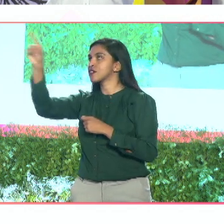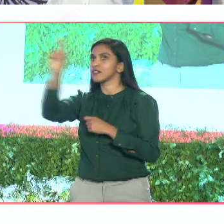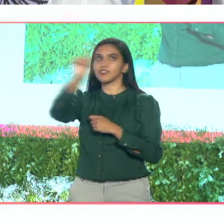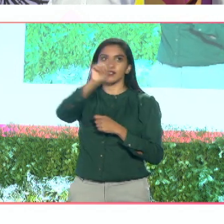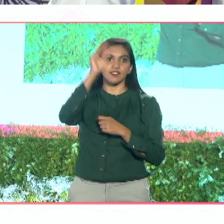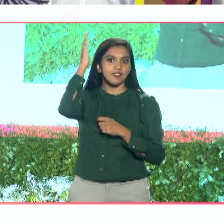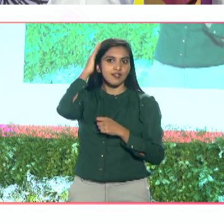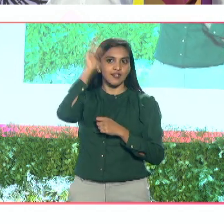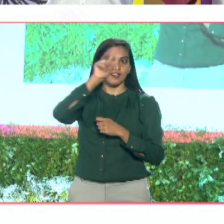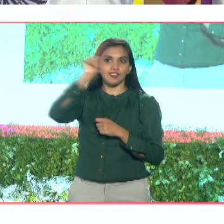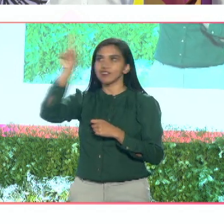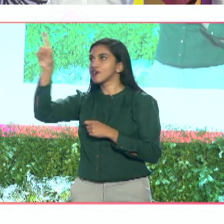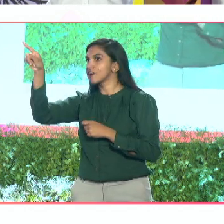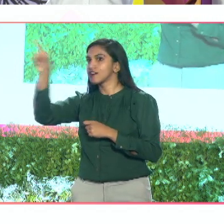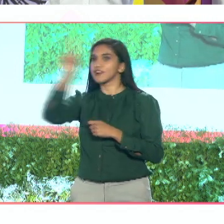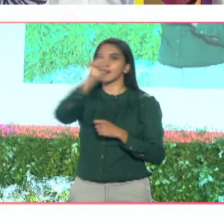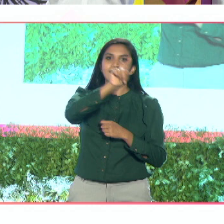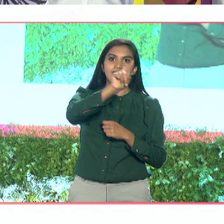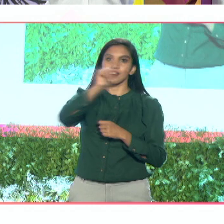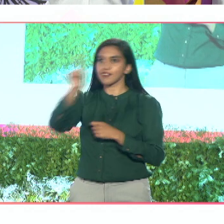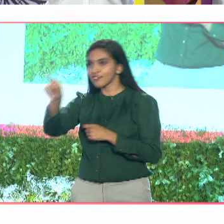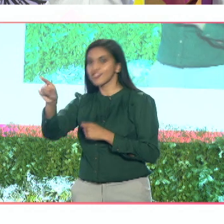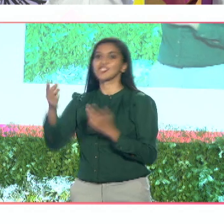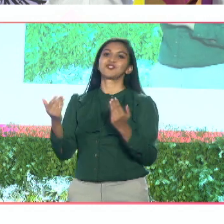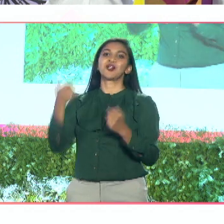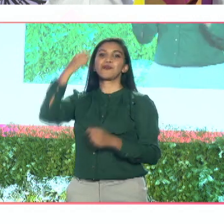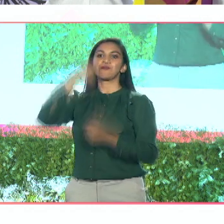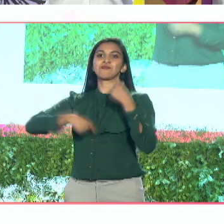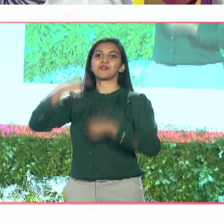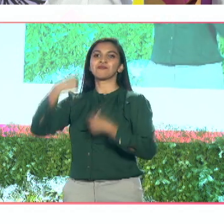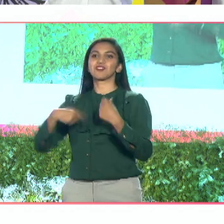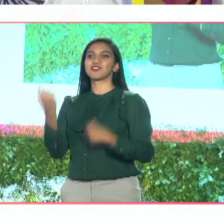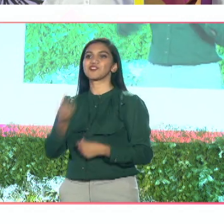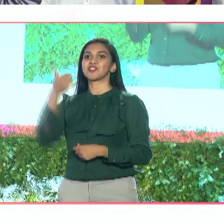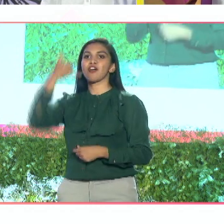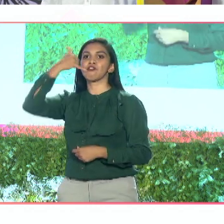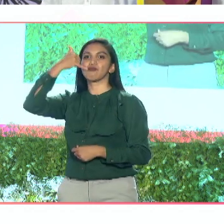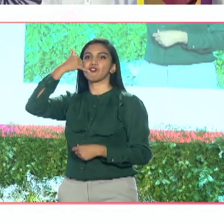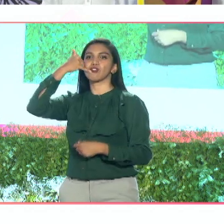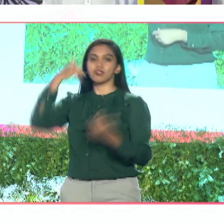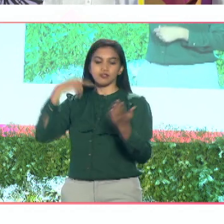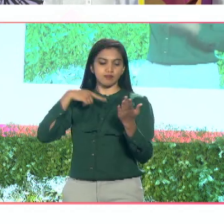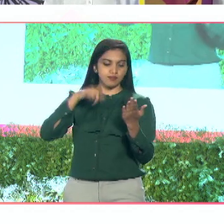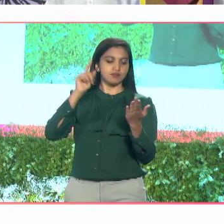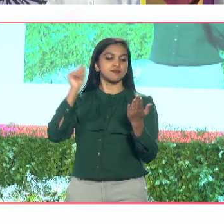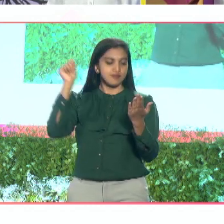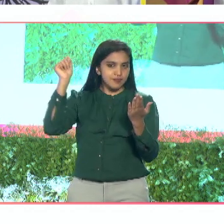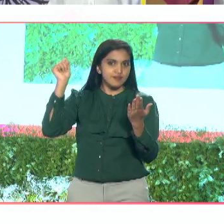the cursor moves. And this is how people can make use of smart devices without using hands.